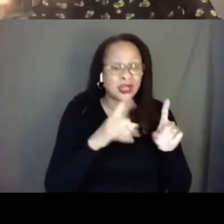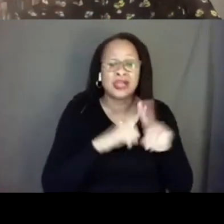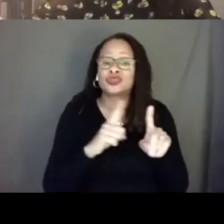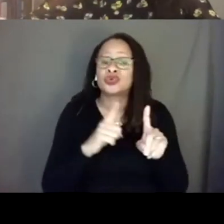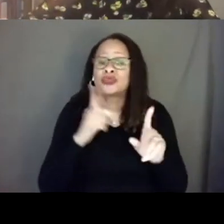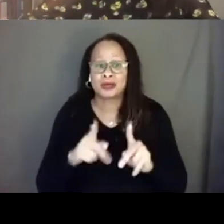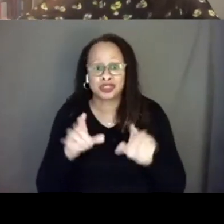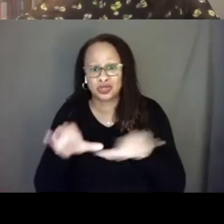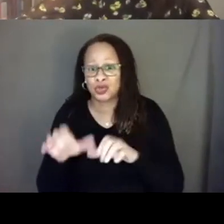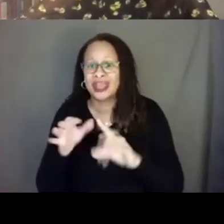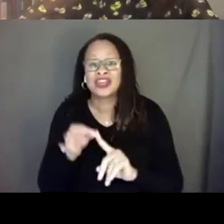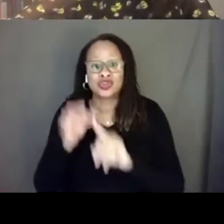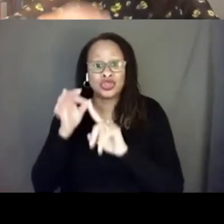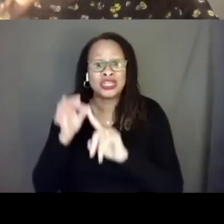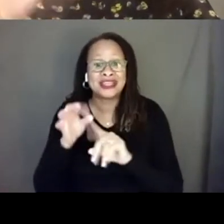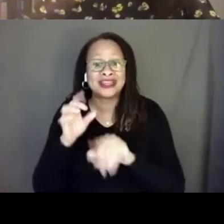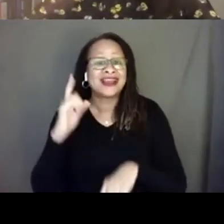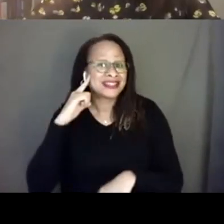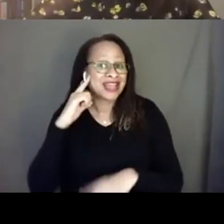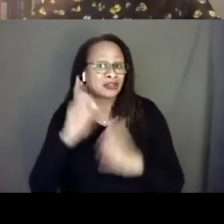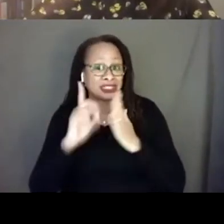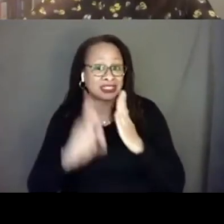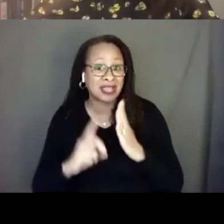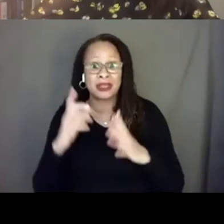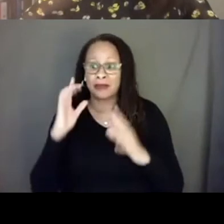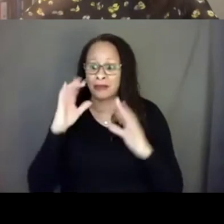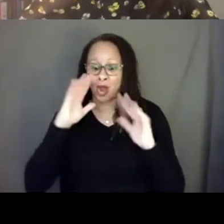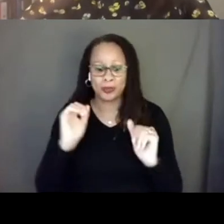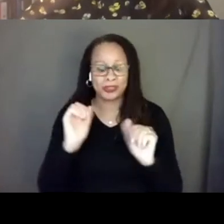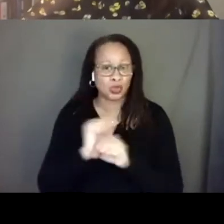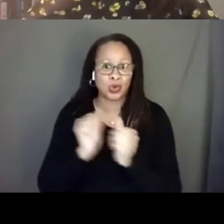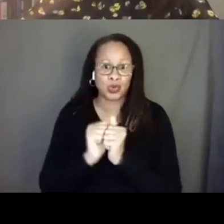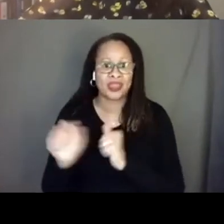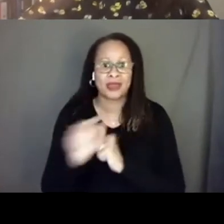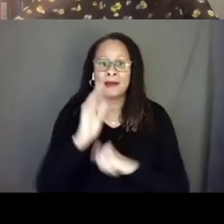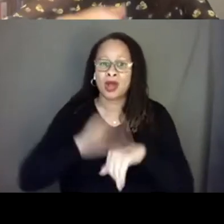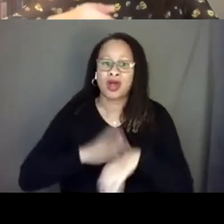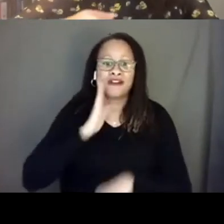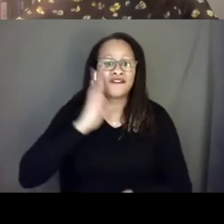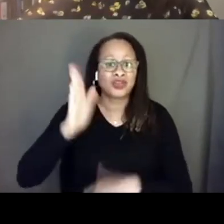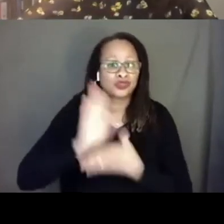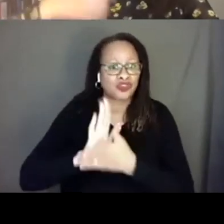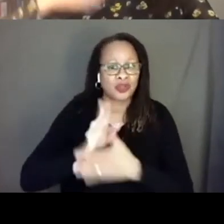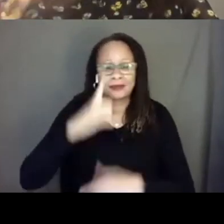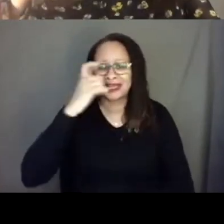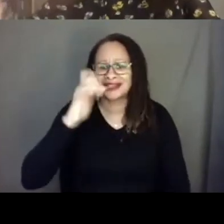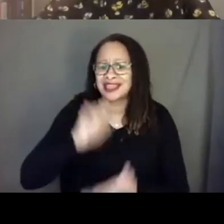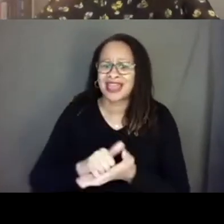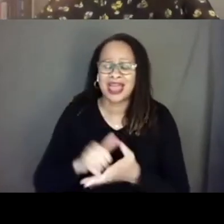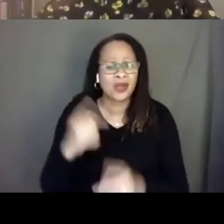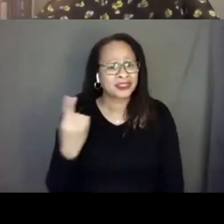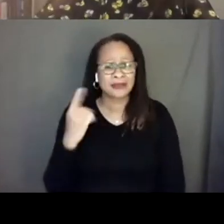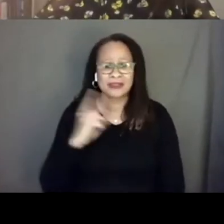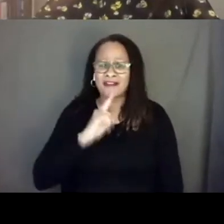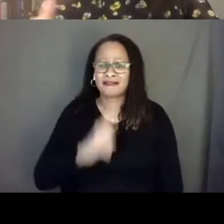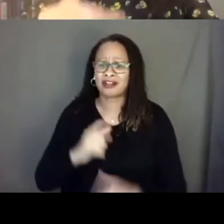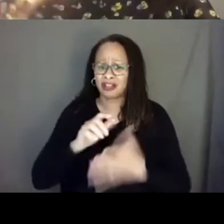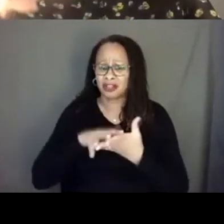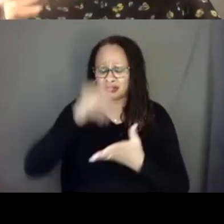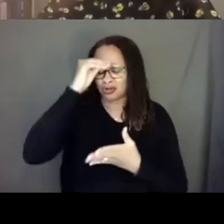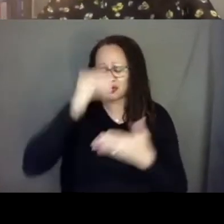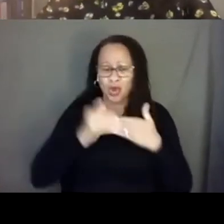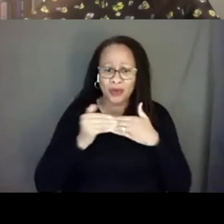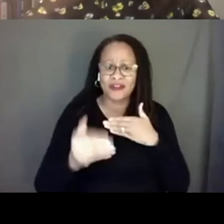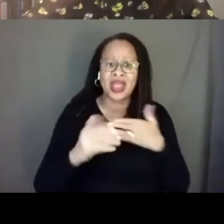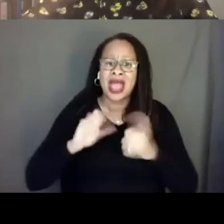the unique sound design. And I'm hoping to work with them on my future film, because that's just, it was something that I learned moving forward, how to be